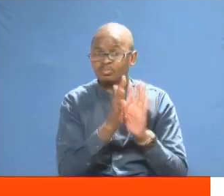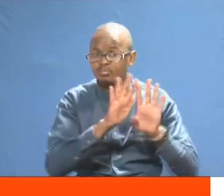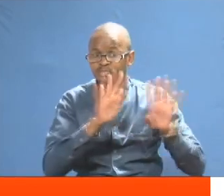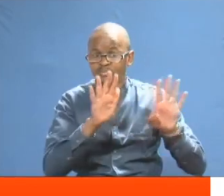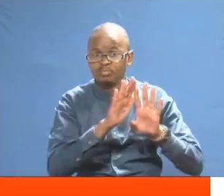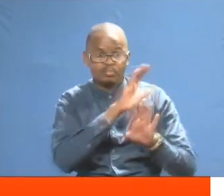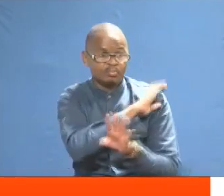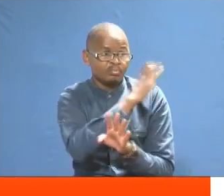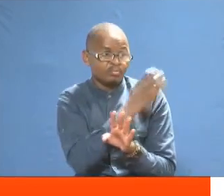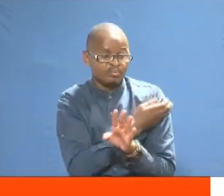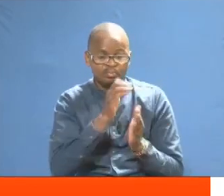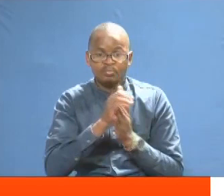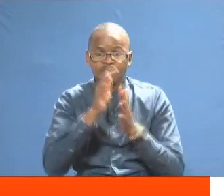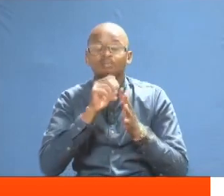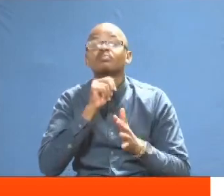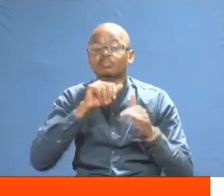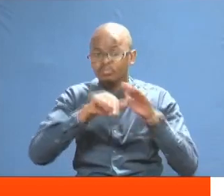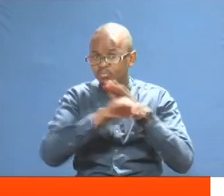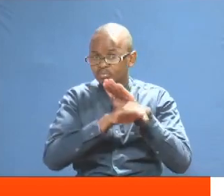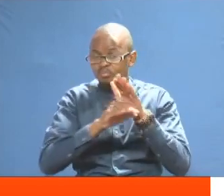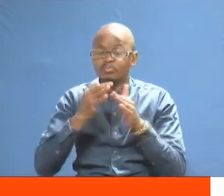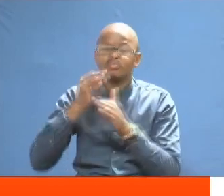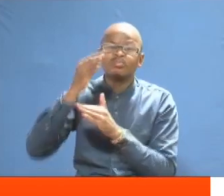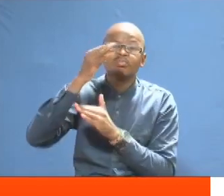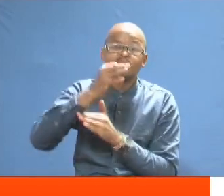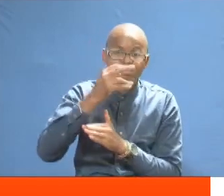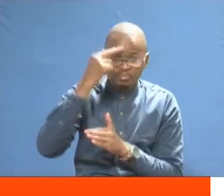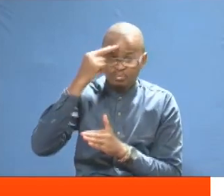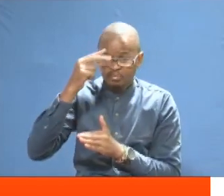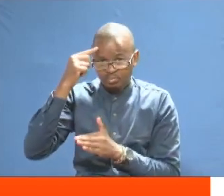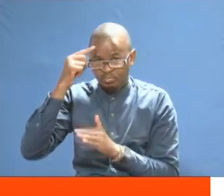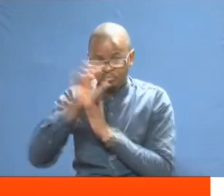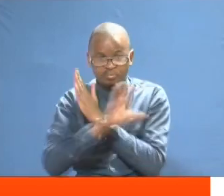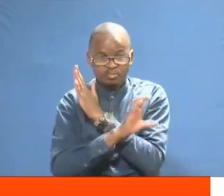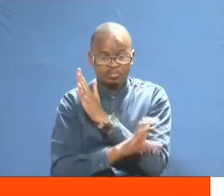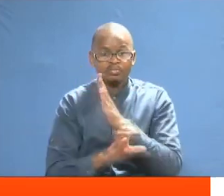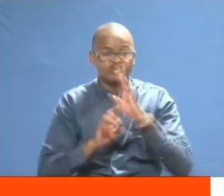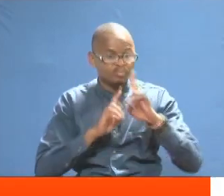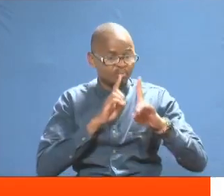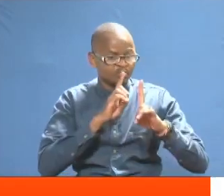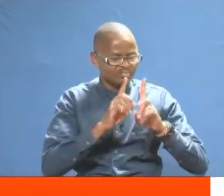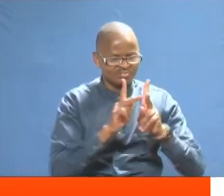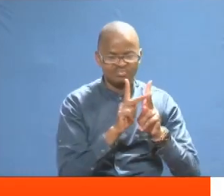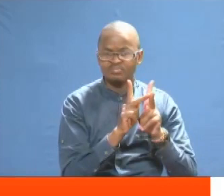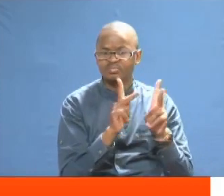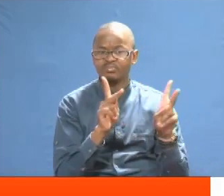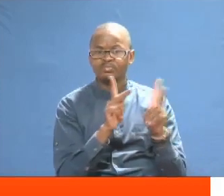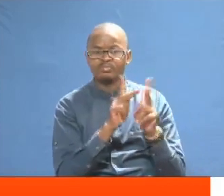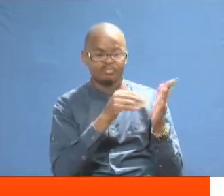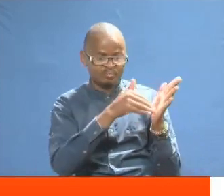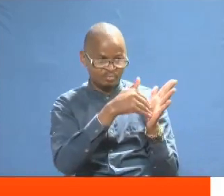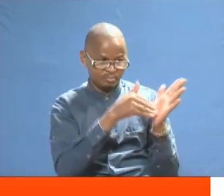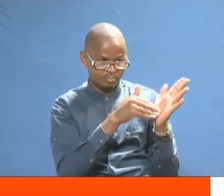based on a capacity of a leader to lead, not based on the future and the vision you have on this country. You will be negotiating in a very